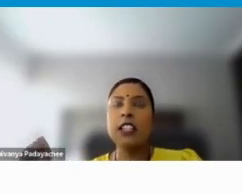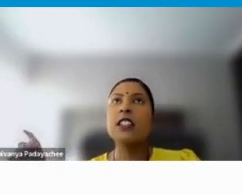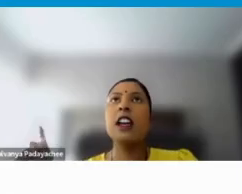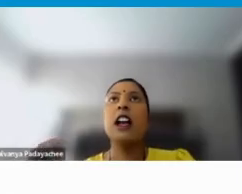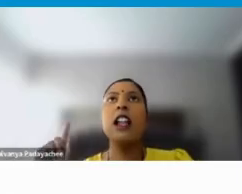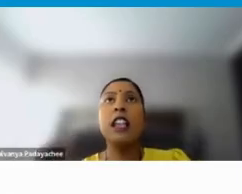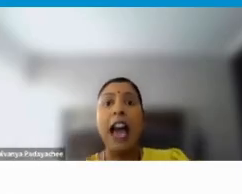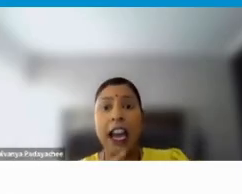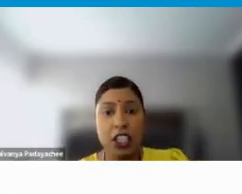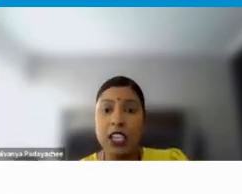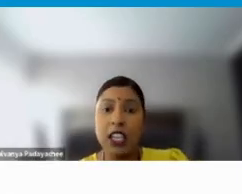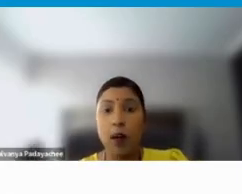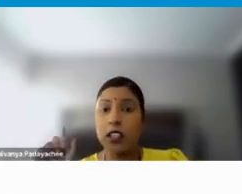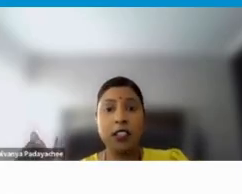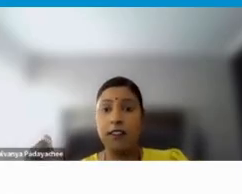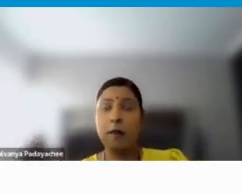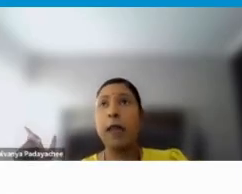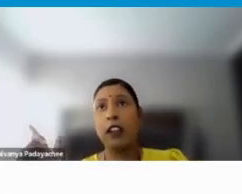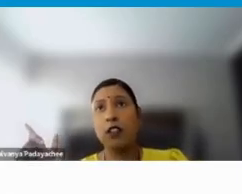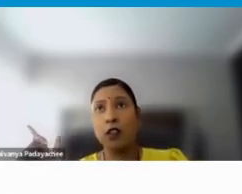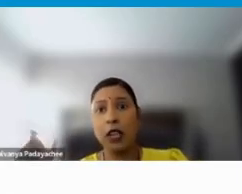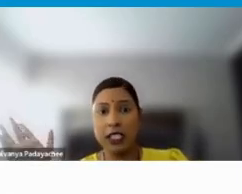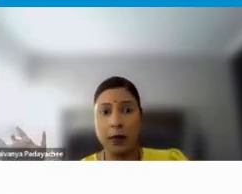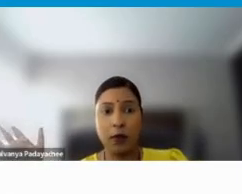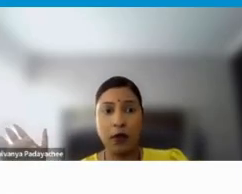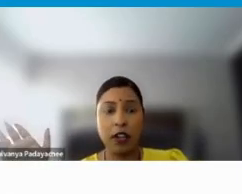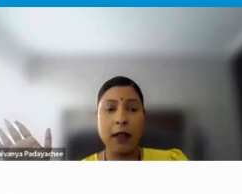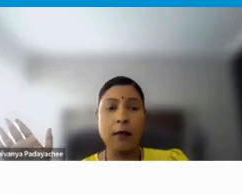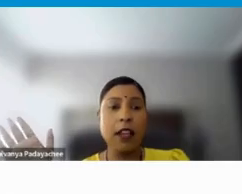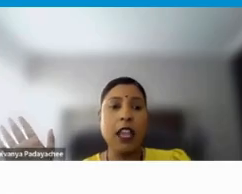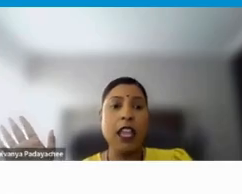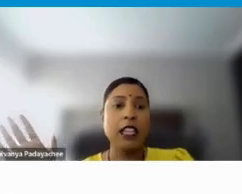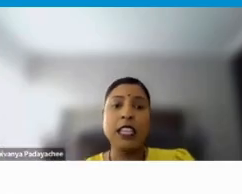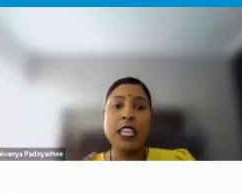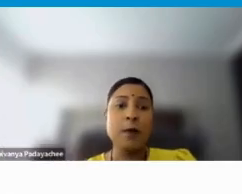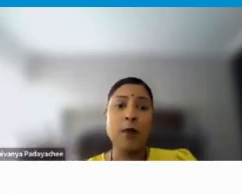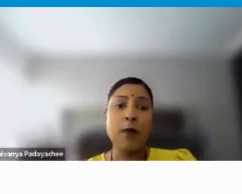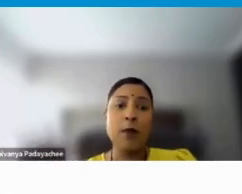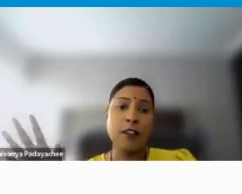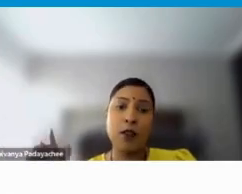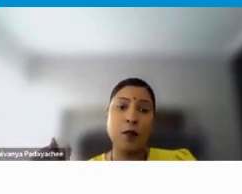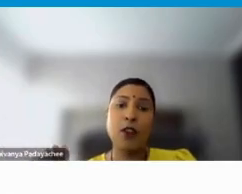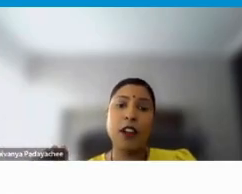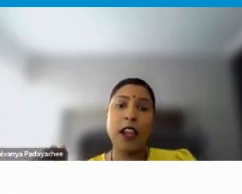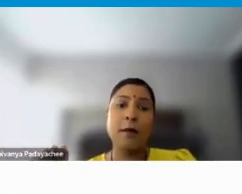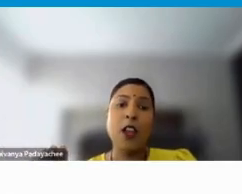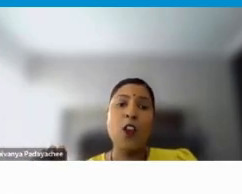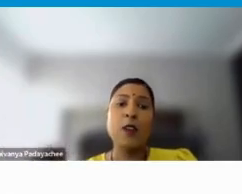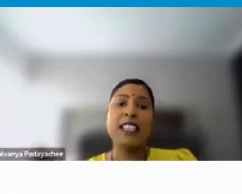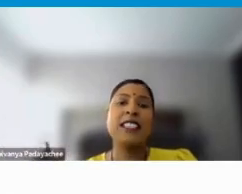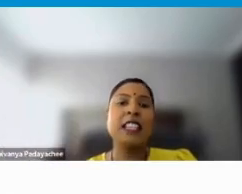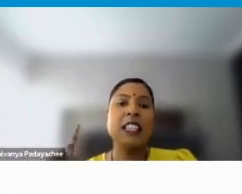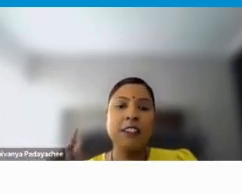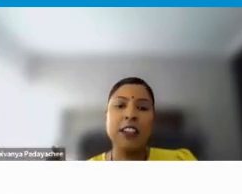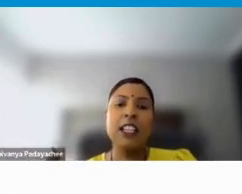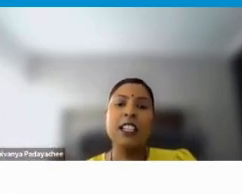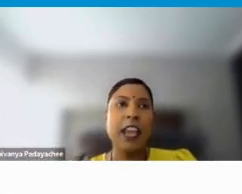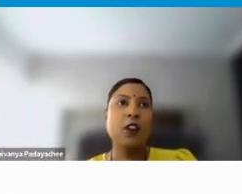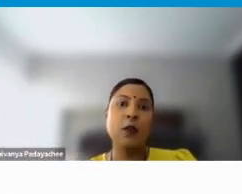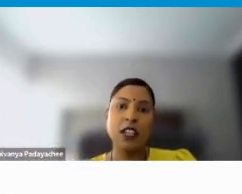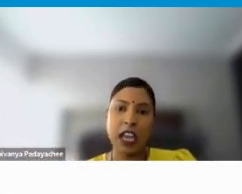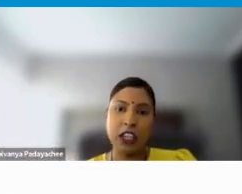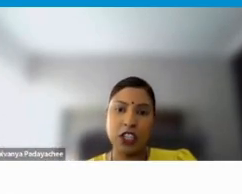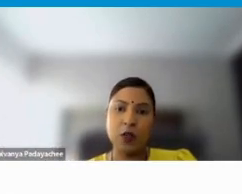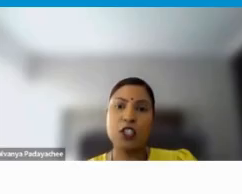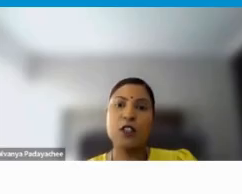evaluation revealed largely a positive impact on the OST program. The key positive of the program was a